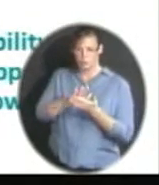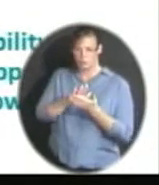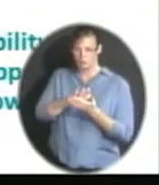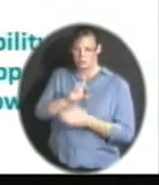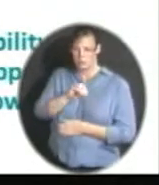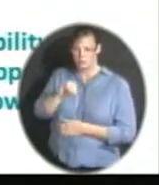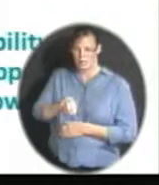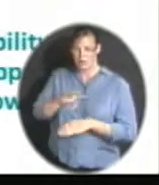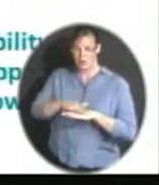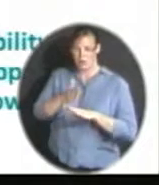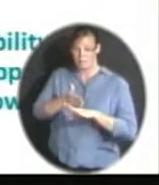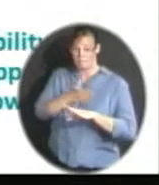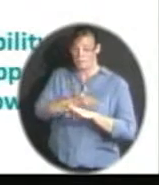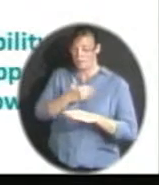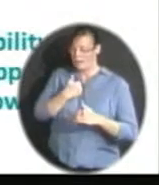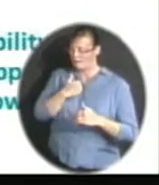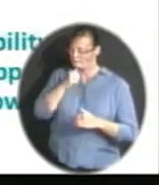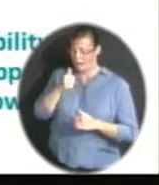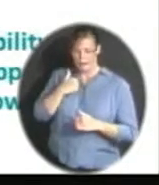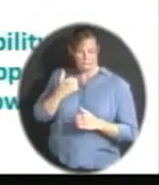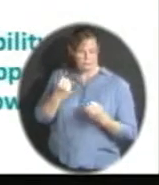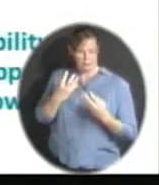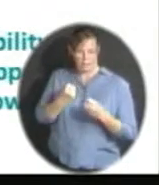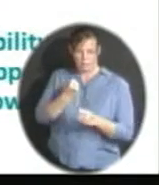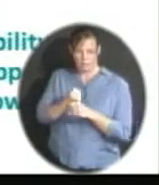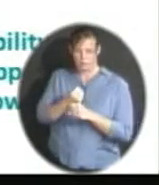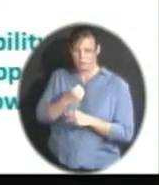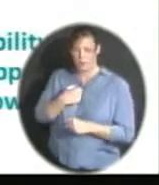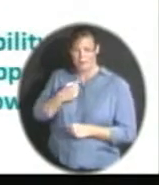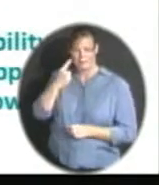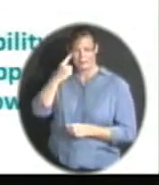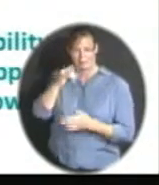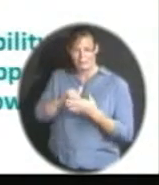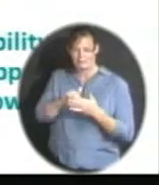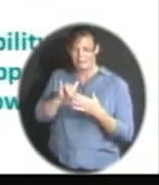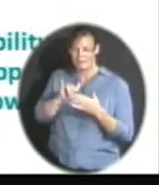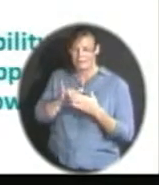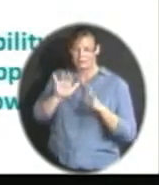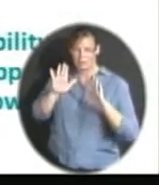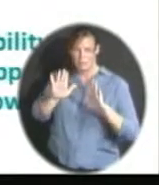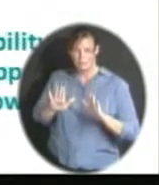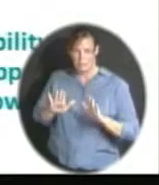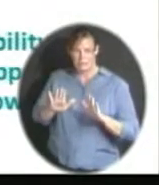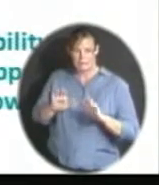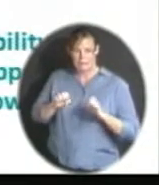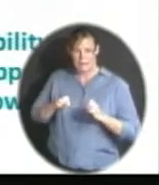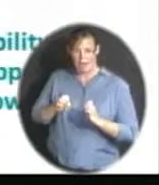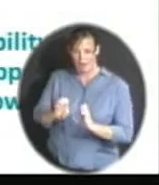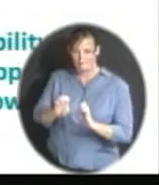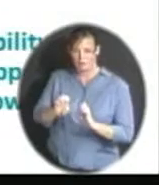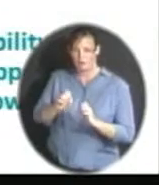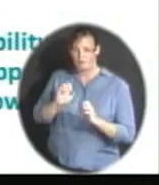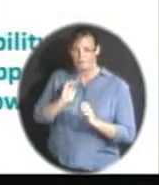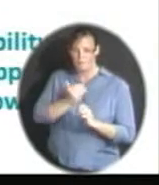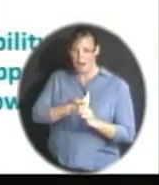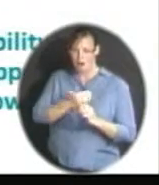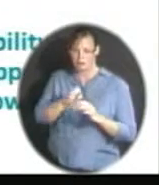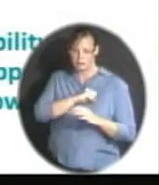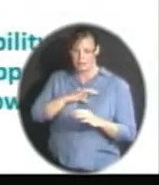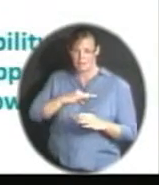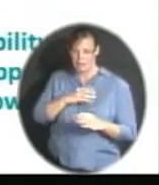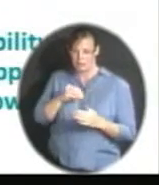on improvement, and we haven't had for years. And so I think that is a tremendous effort from our staff and our